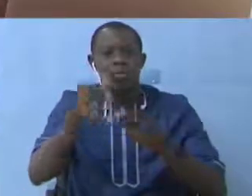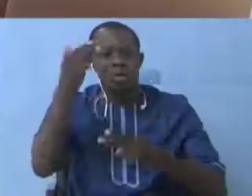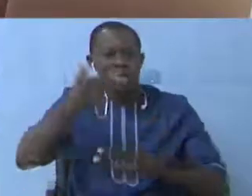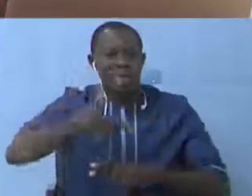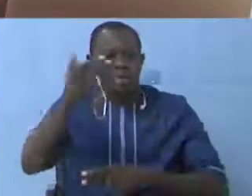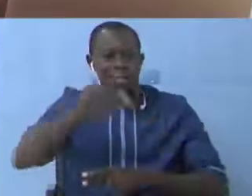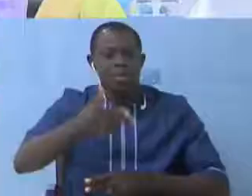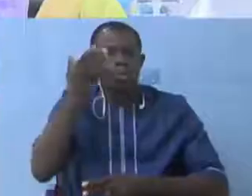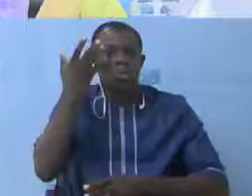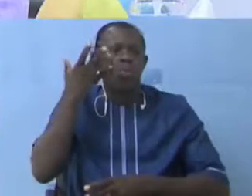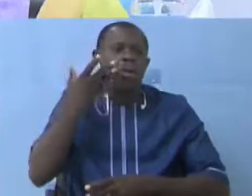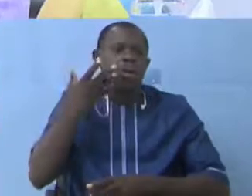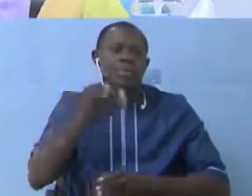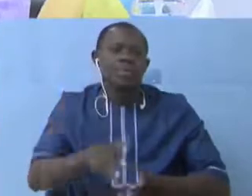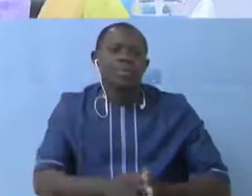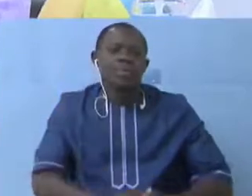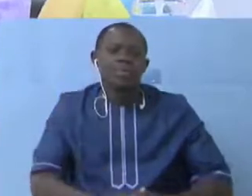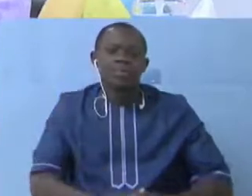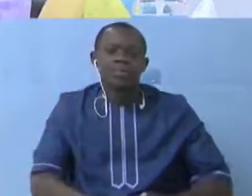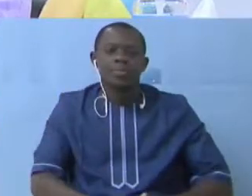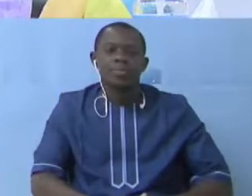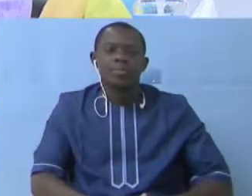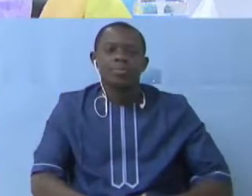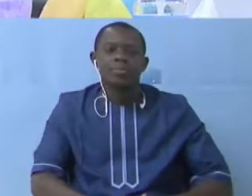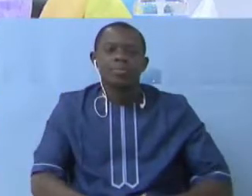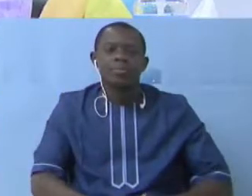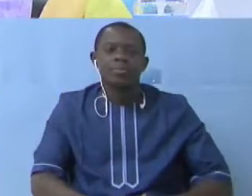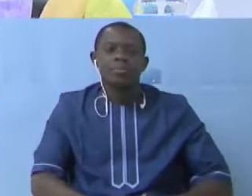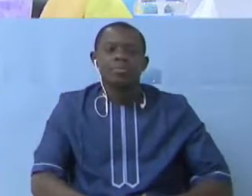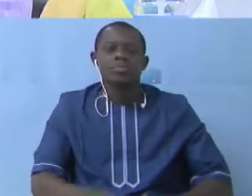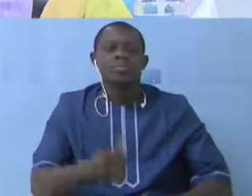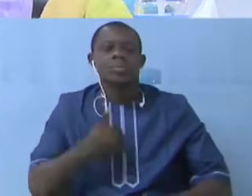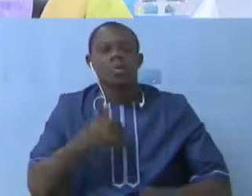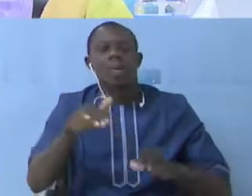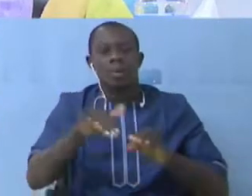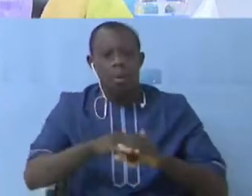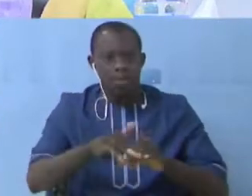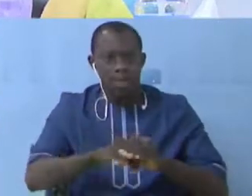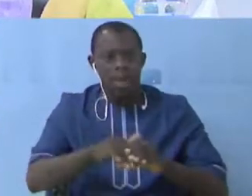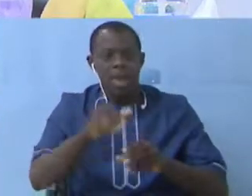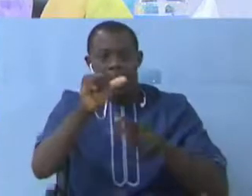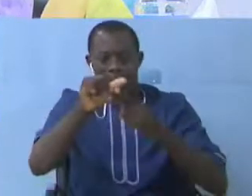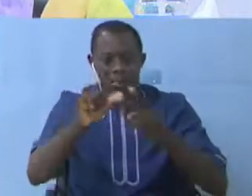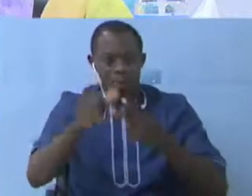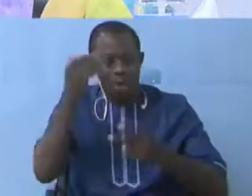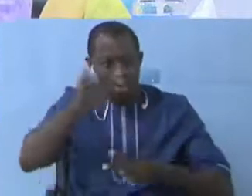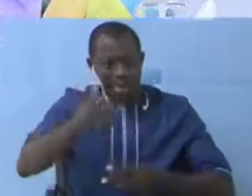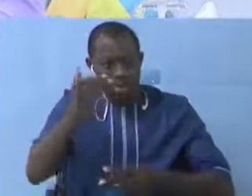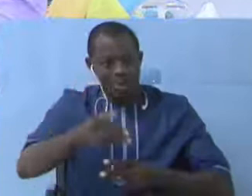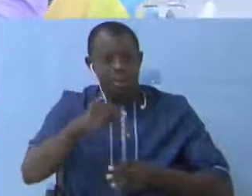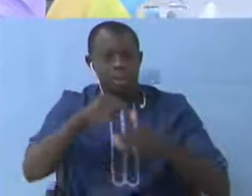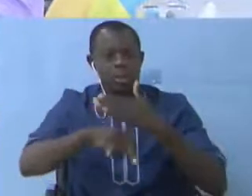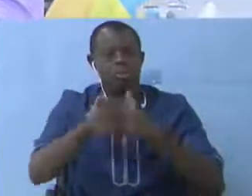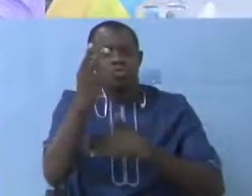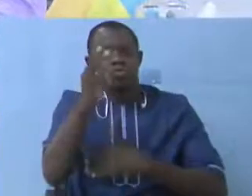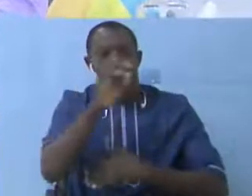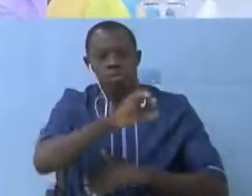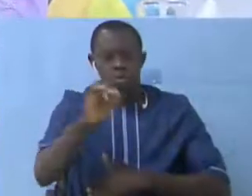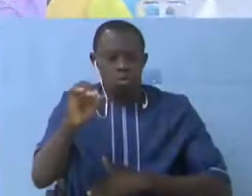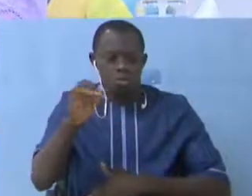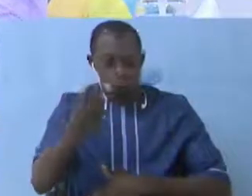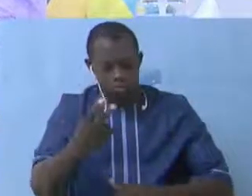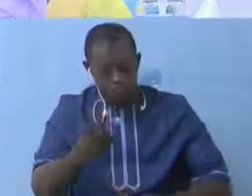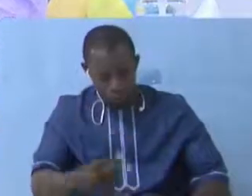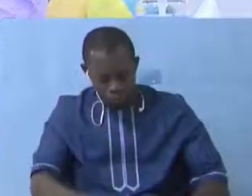Article 19. I joined Article 19 in 2002. Manko joined